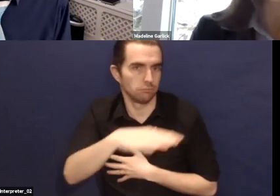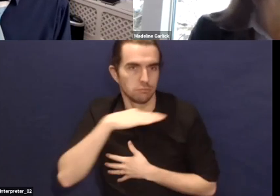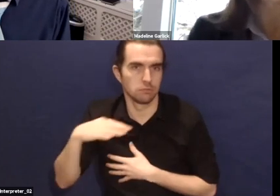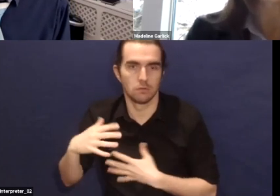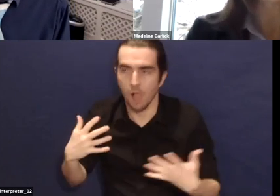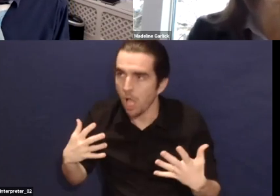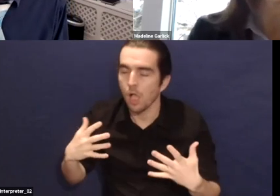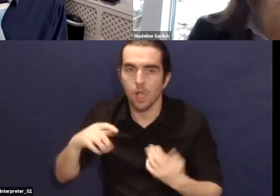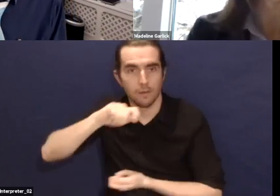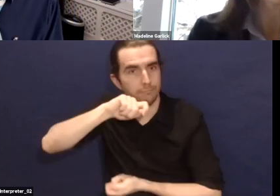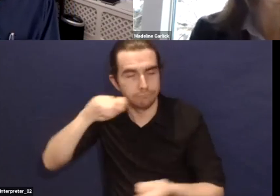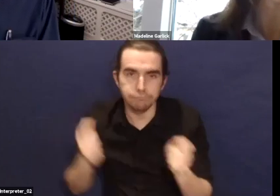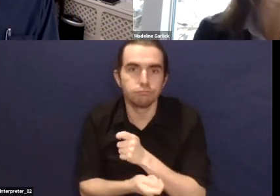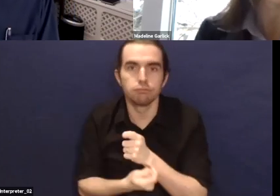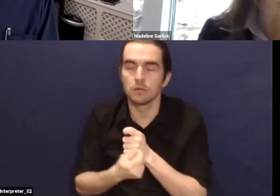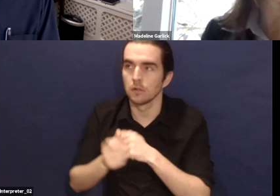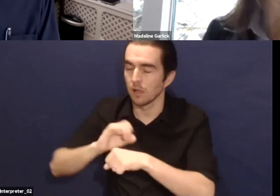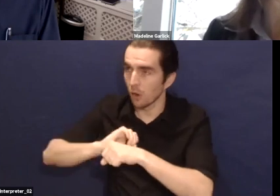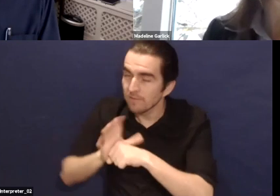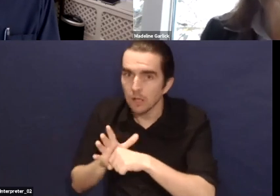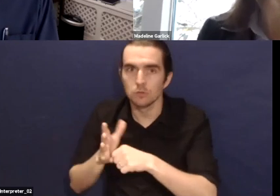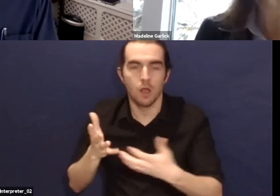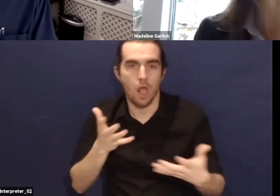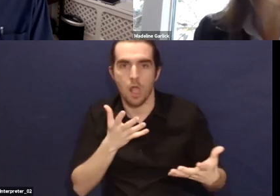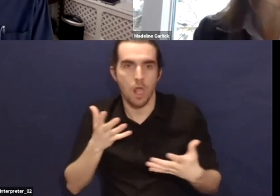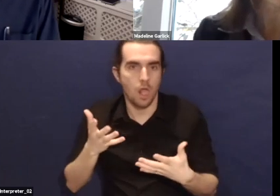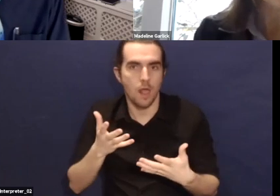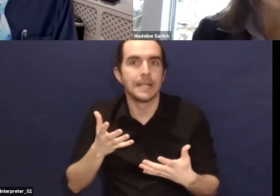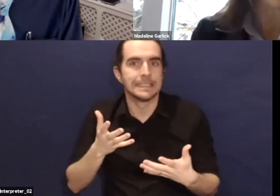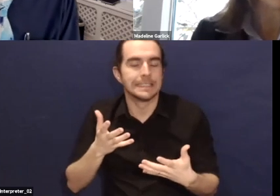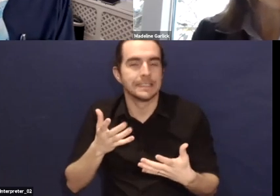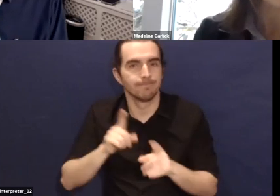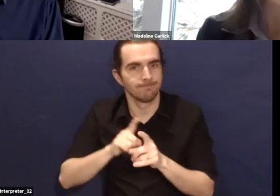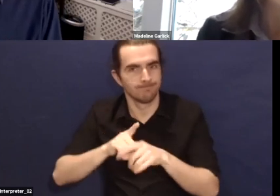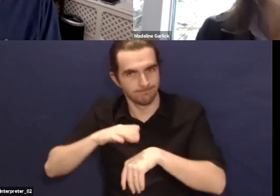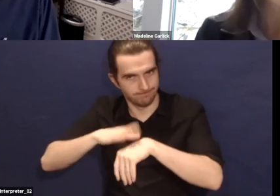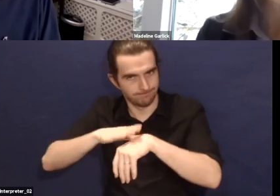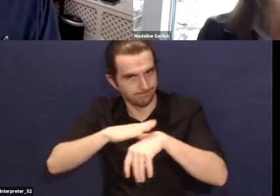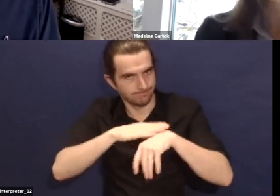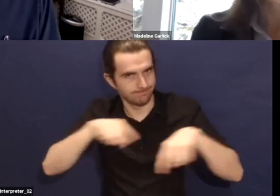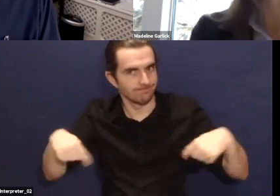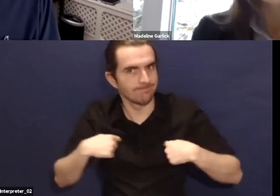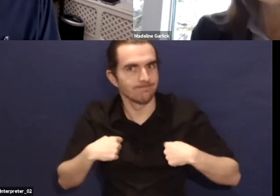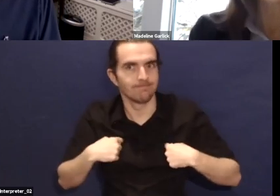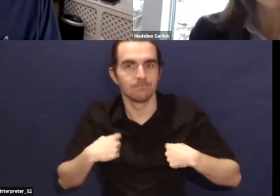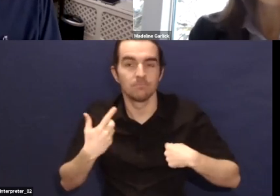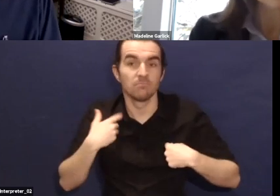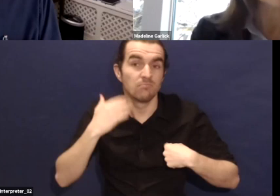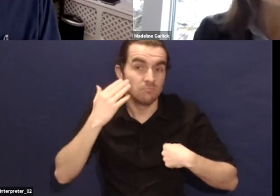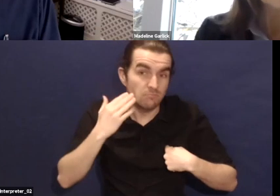seekers, refugees, internally displaced people, and stateless persons in particularly devastating ways.